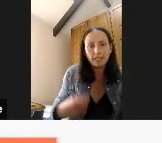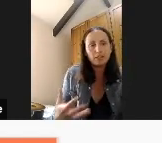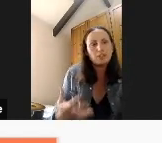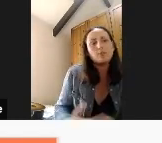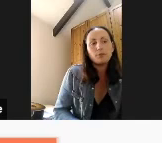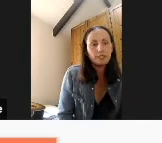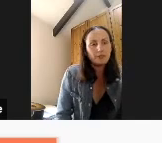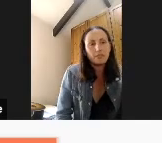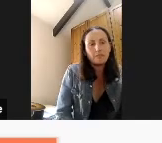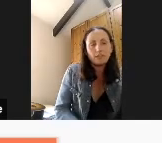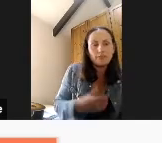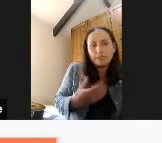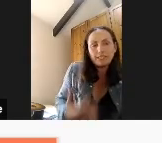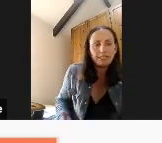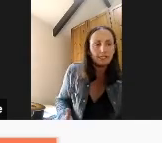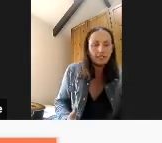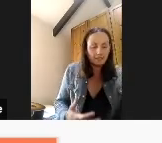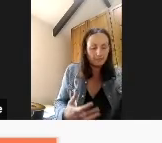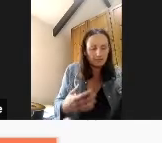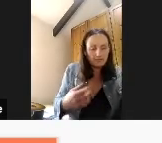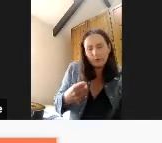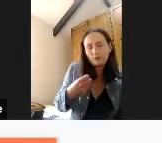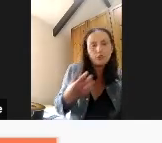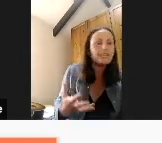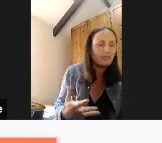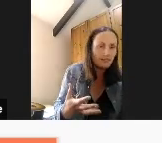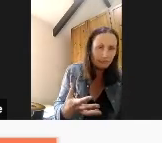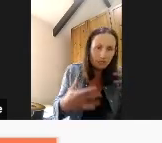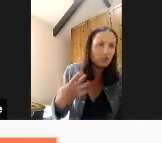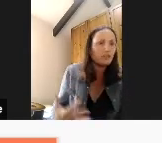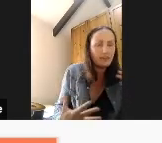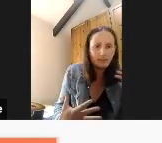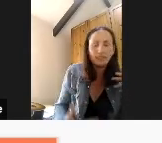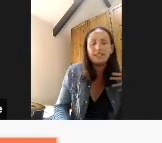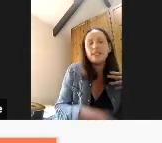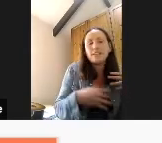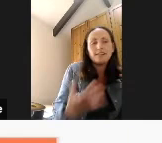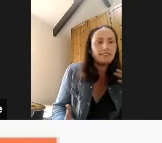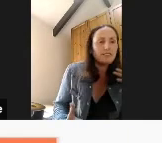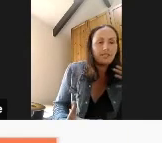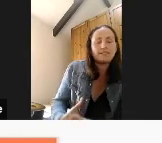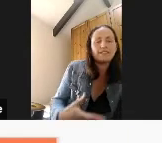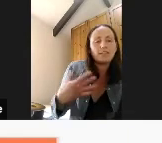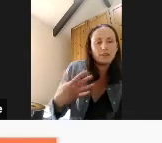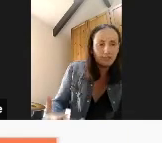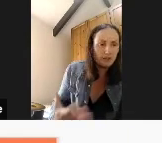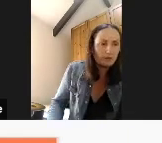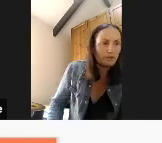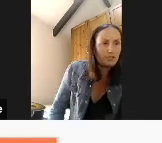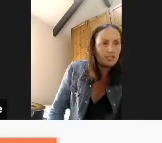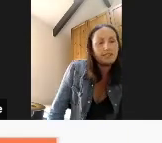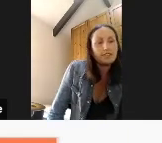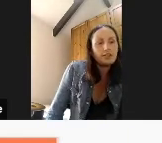from an ecological perspective, but they're really resilient in terms of crisis when shocks happen. These are the businesses that can really